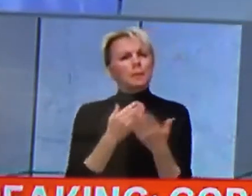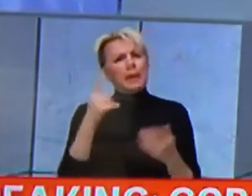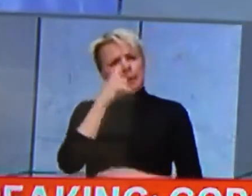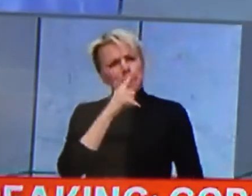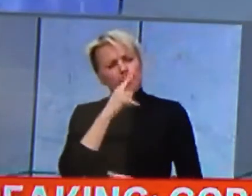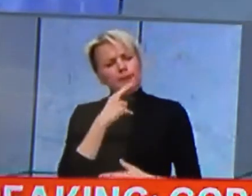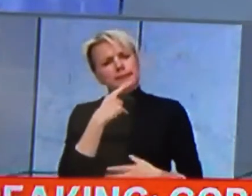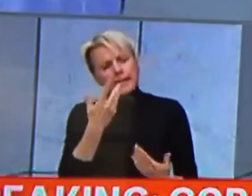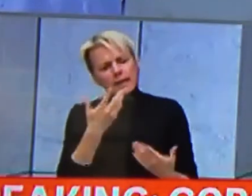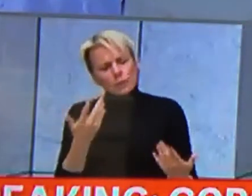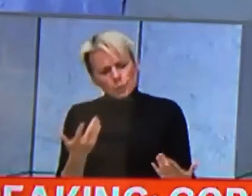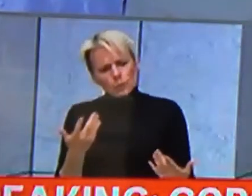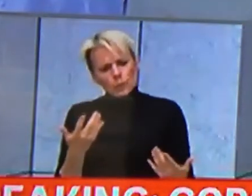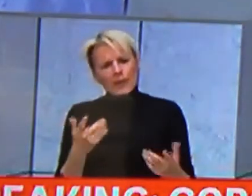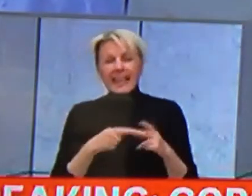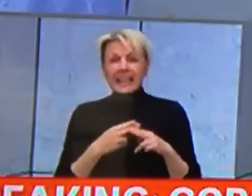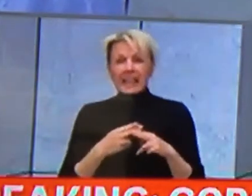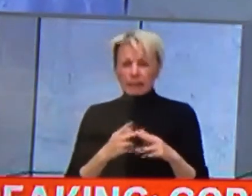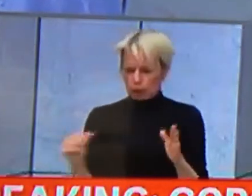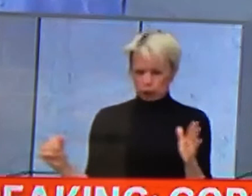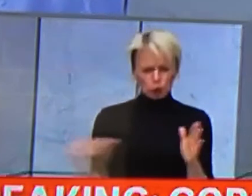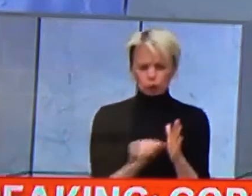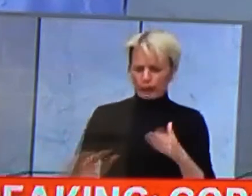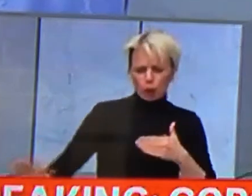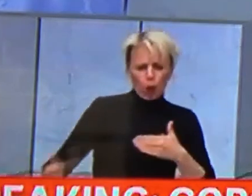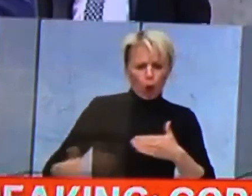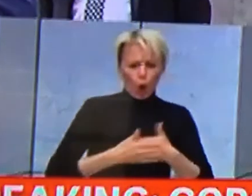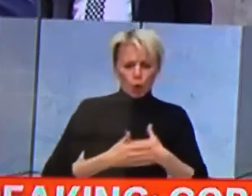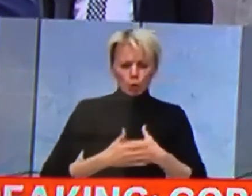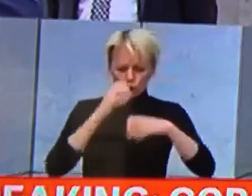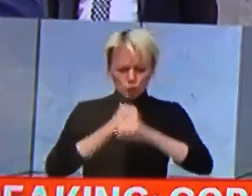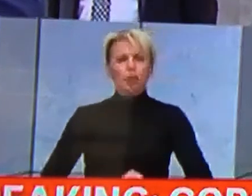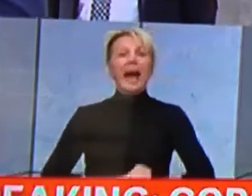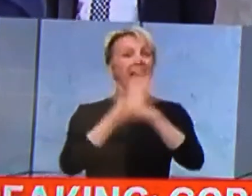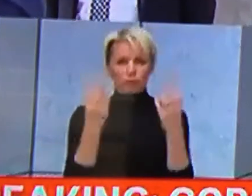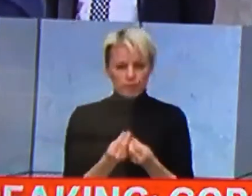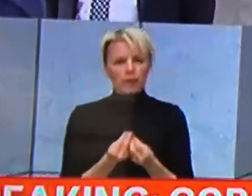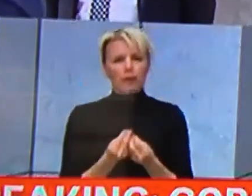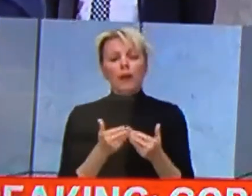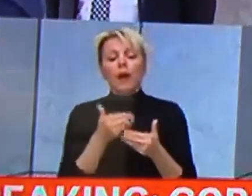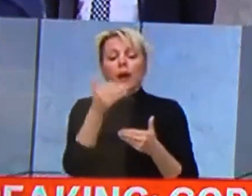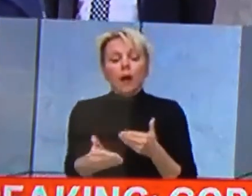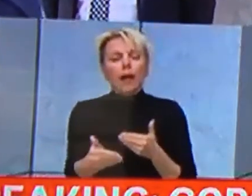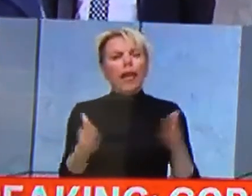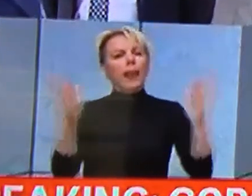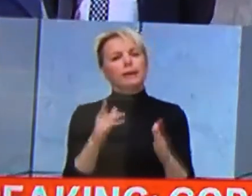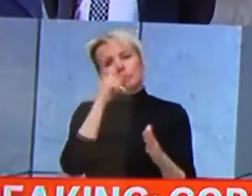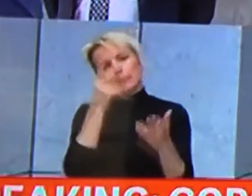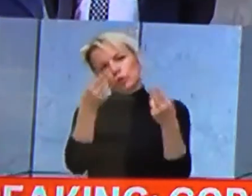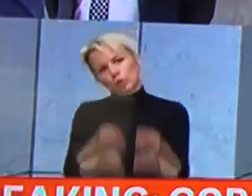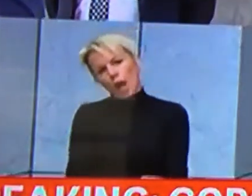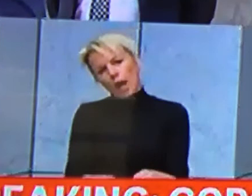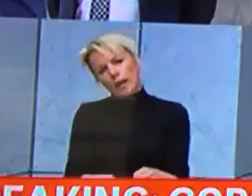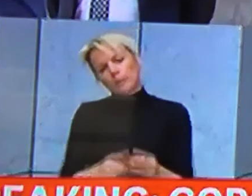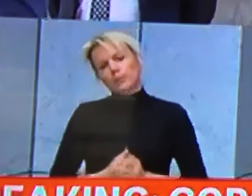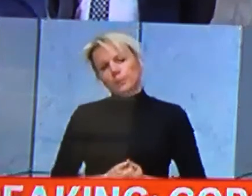would result in a shorter disruption and fewer deaths. Now, we know you don't agree with that, but are you willing to release the modelling that explains